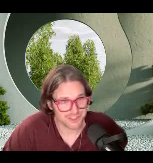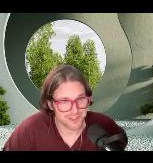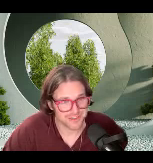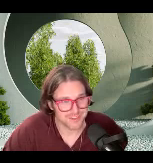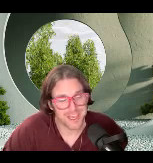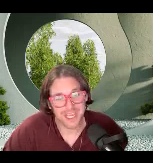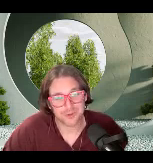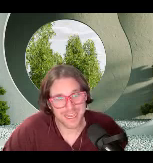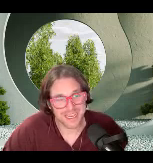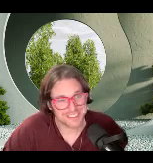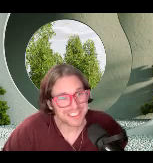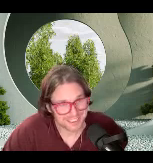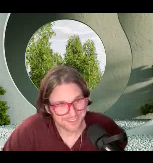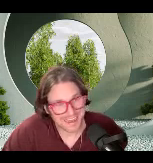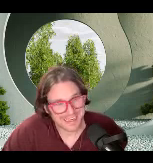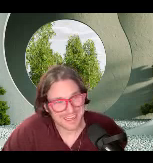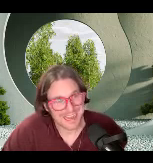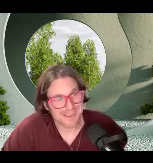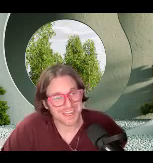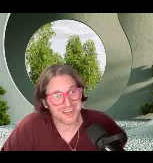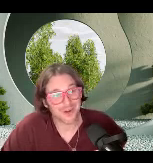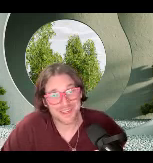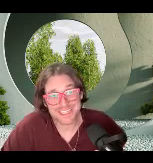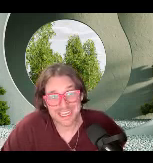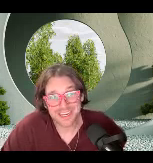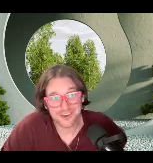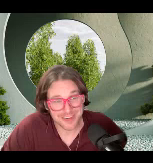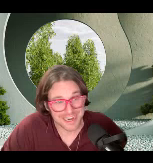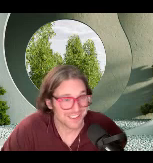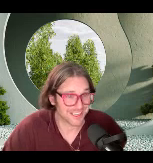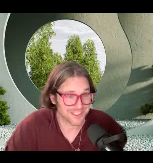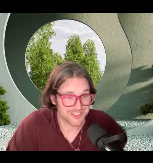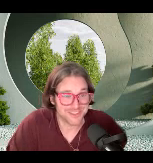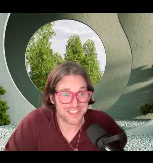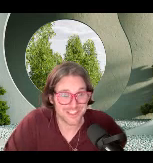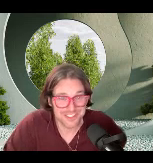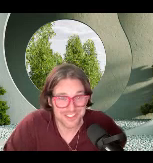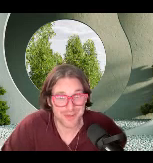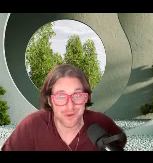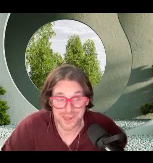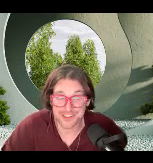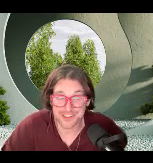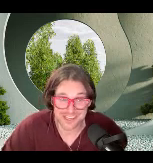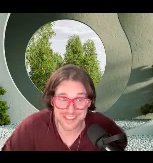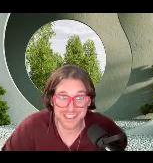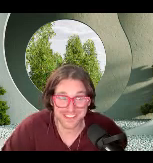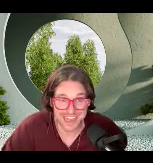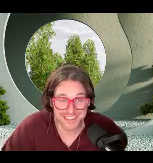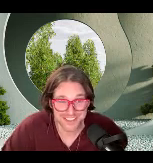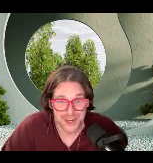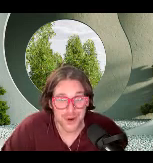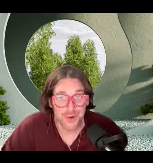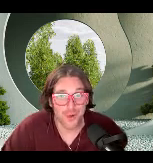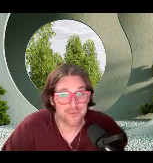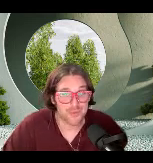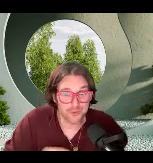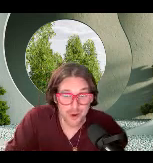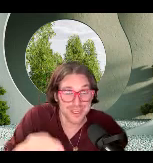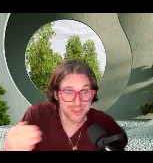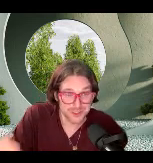and language structures? And when I say clarify, I mean, are we taking for granted that our students understand what we are discussing in